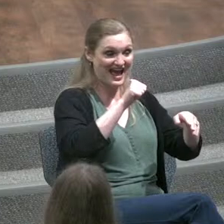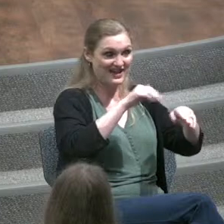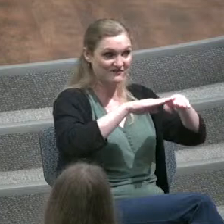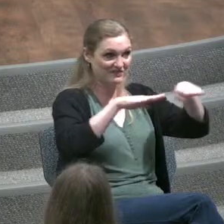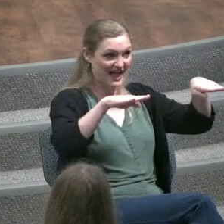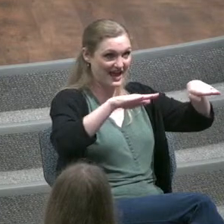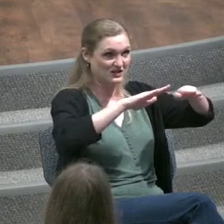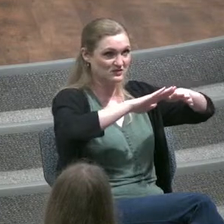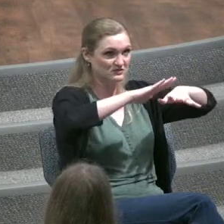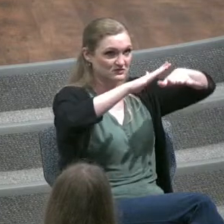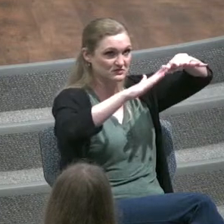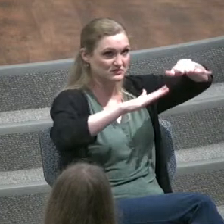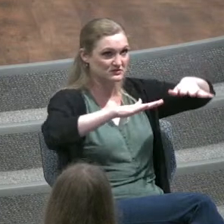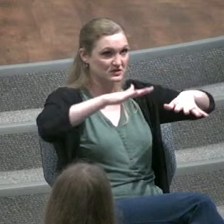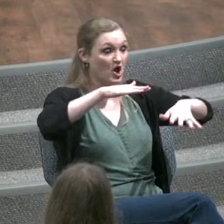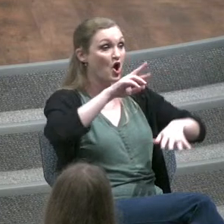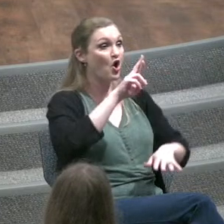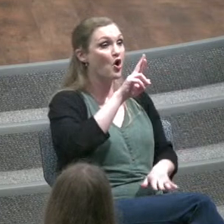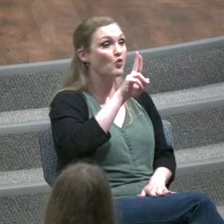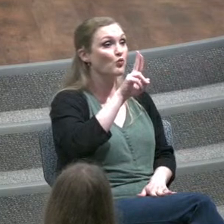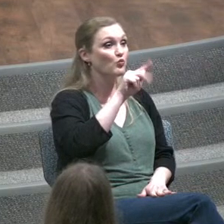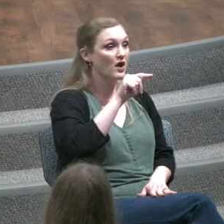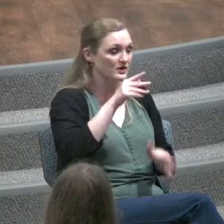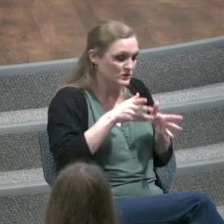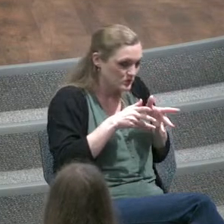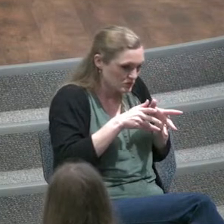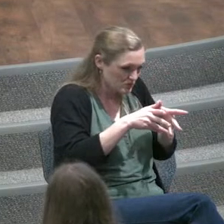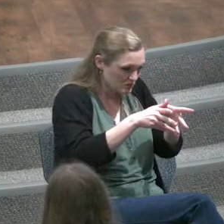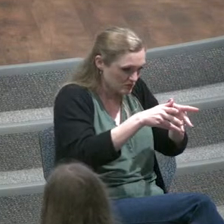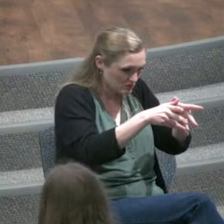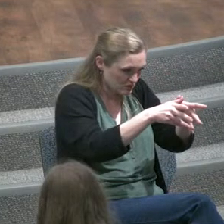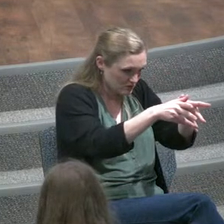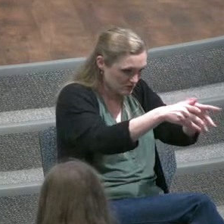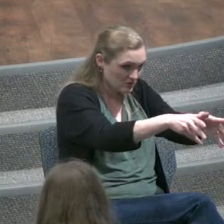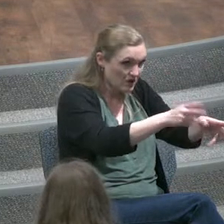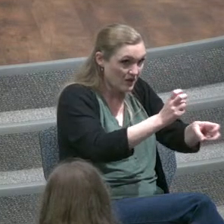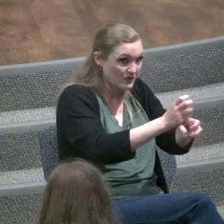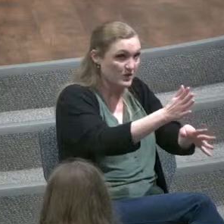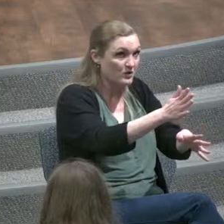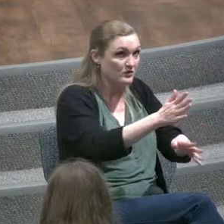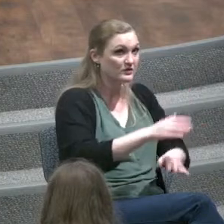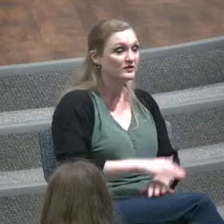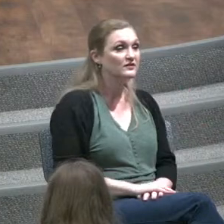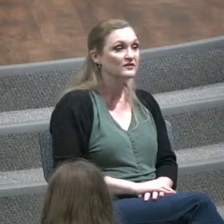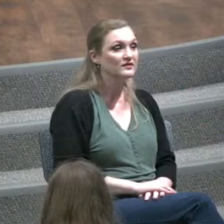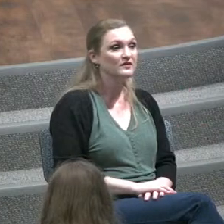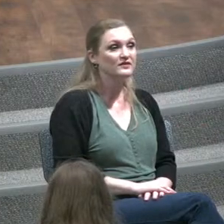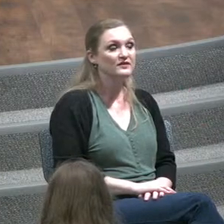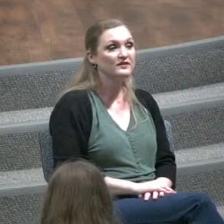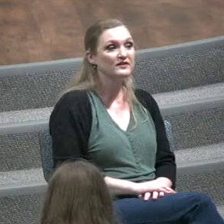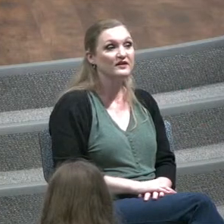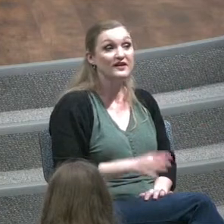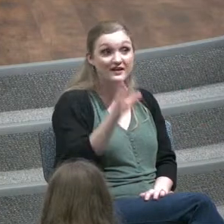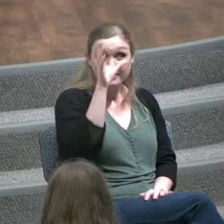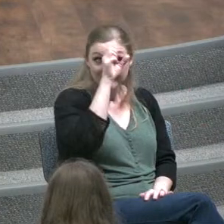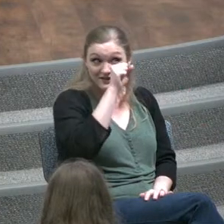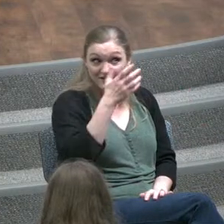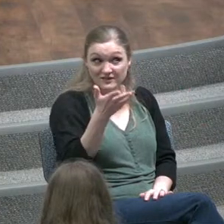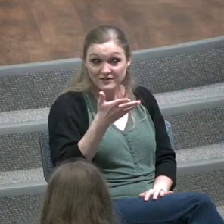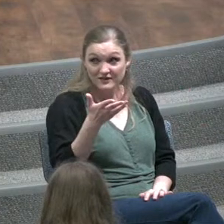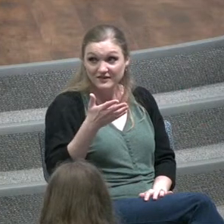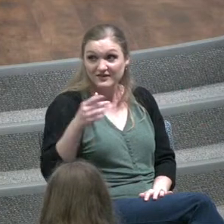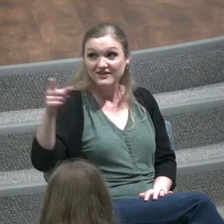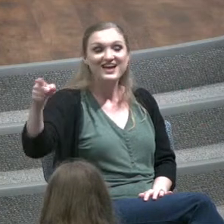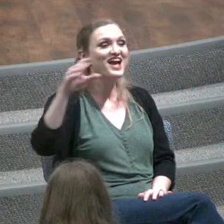flat? You see the ruts going through the rocks, on the stones on the road? Got to guess what those